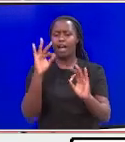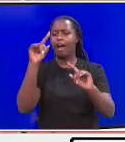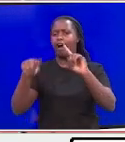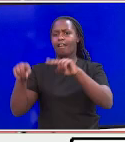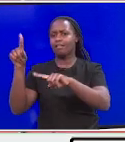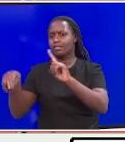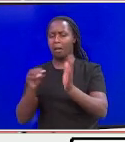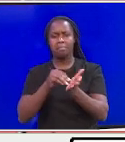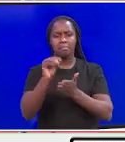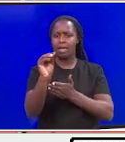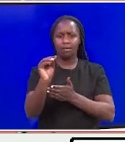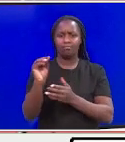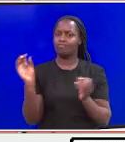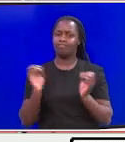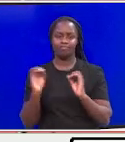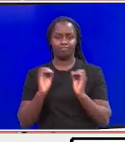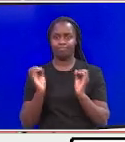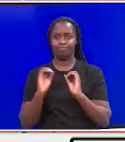malipo yoyote kwa shule,